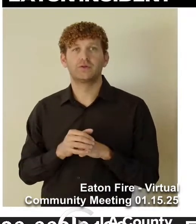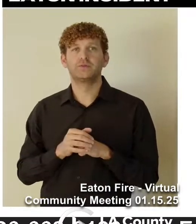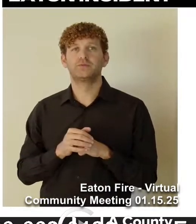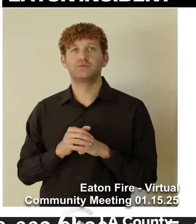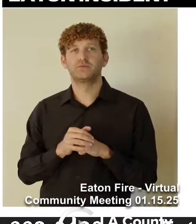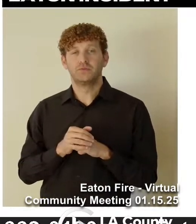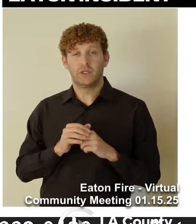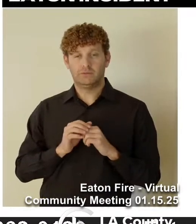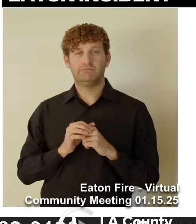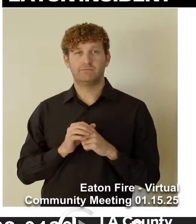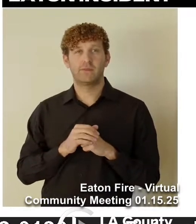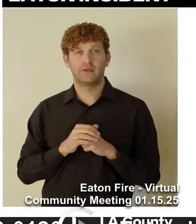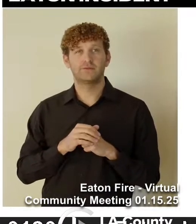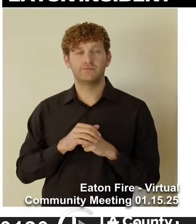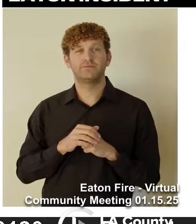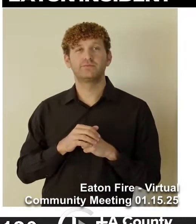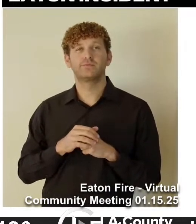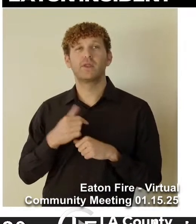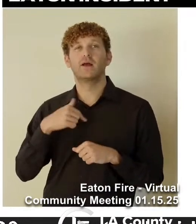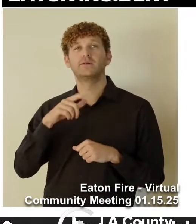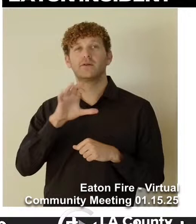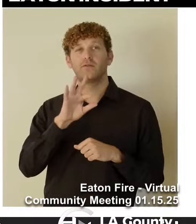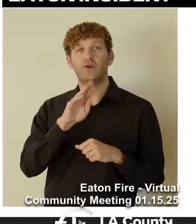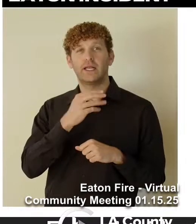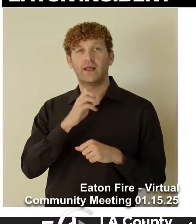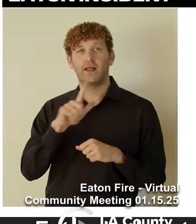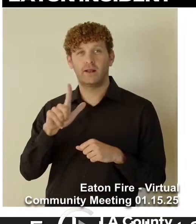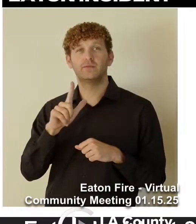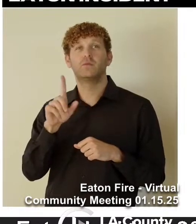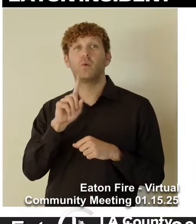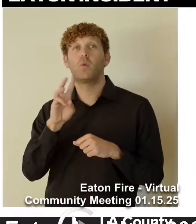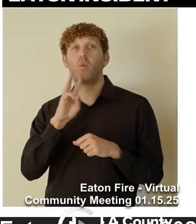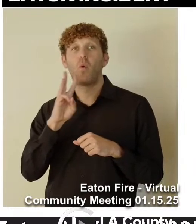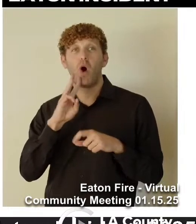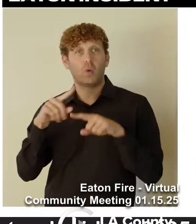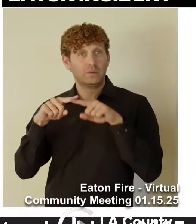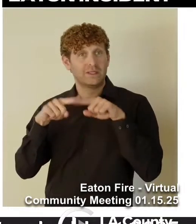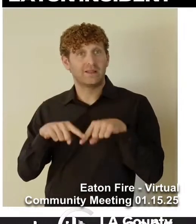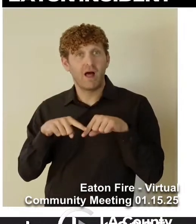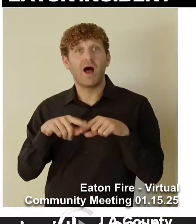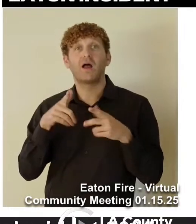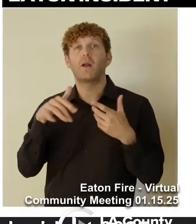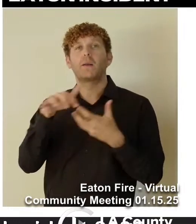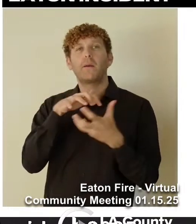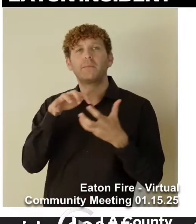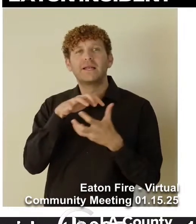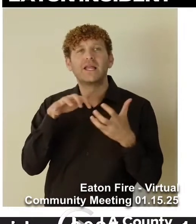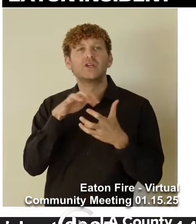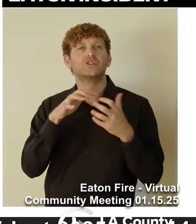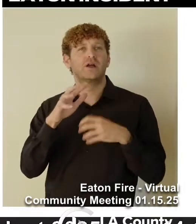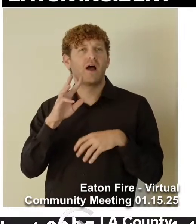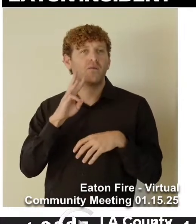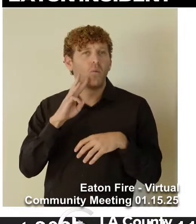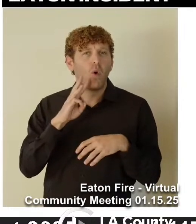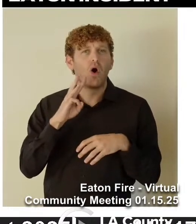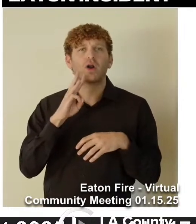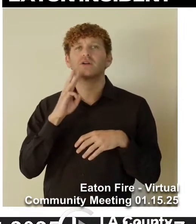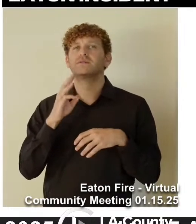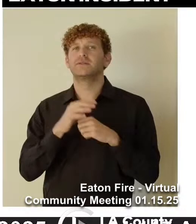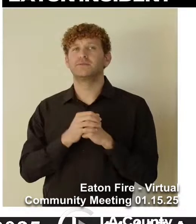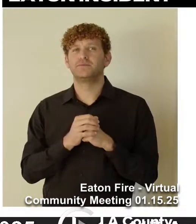Altadena Foothills. Most of these water utilities rely on a combination of imported water and groundwater to meet customer